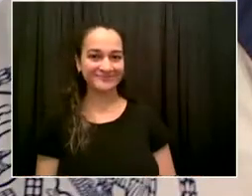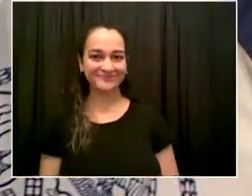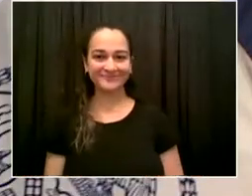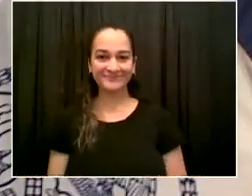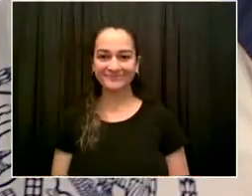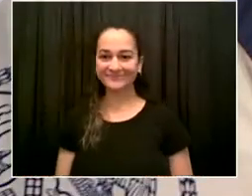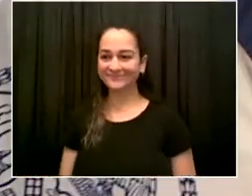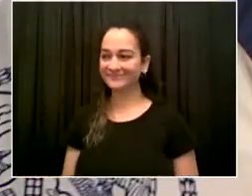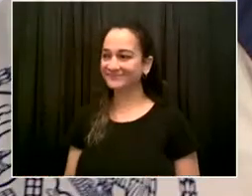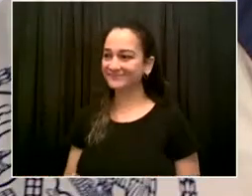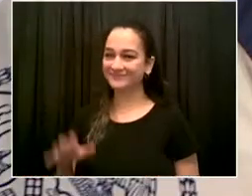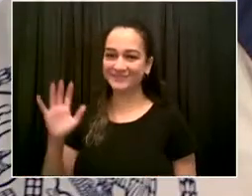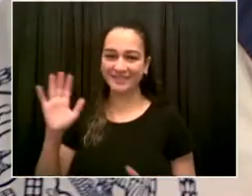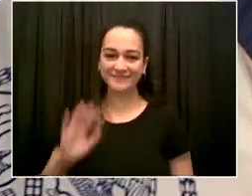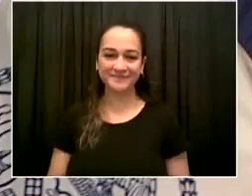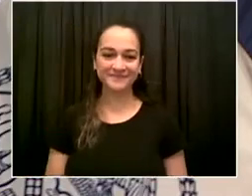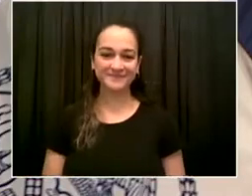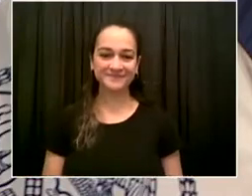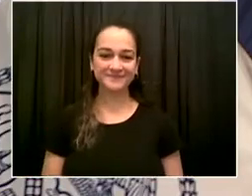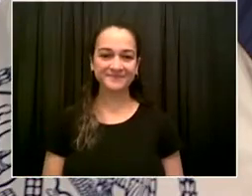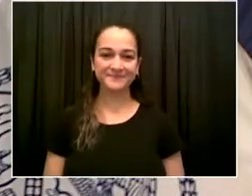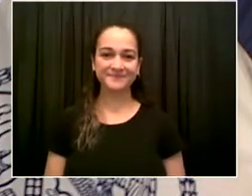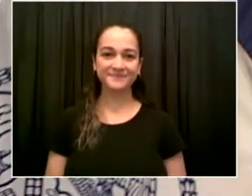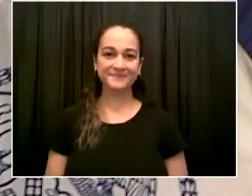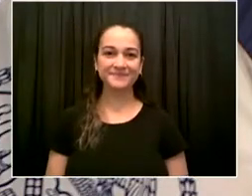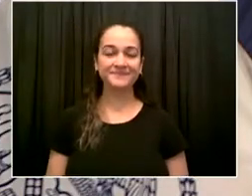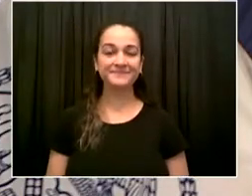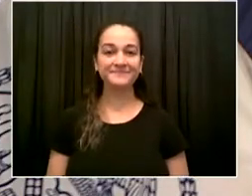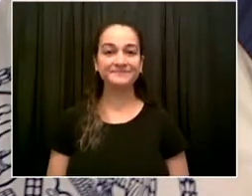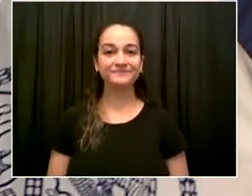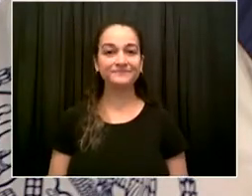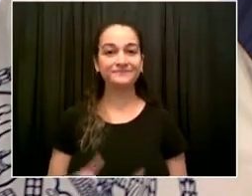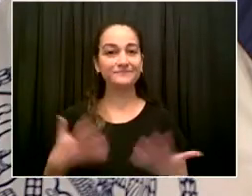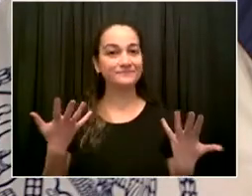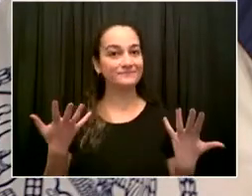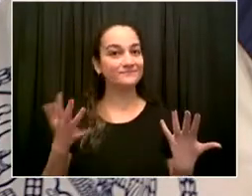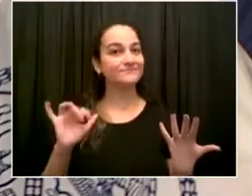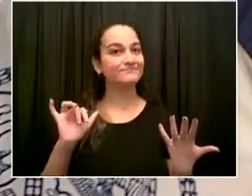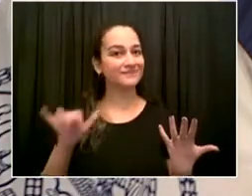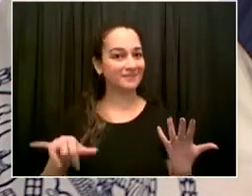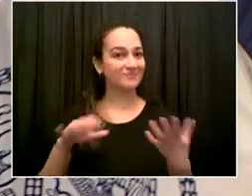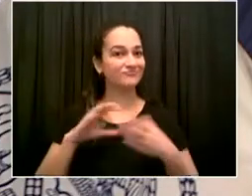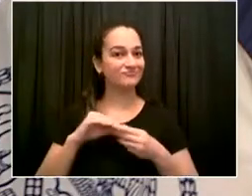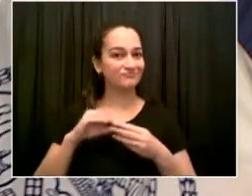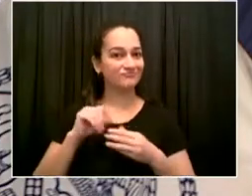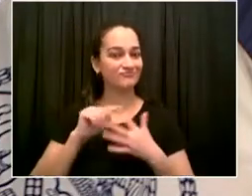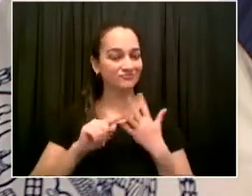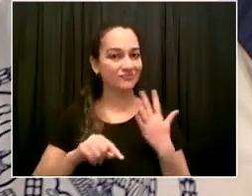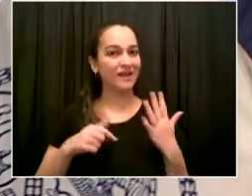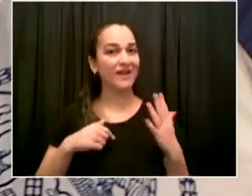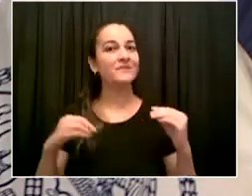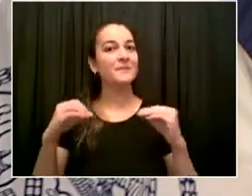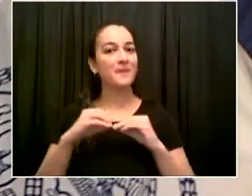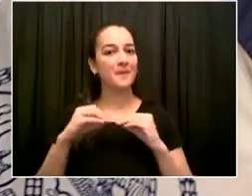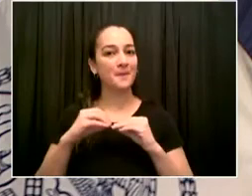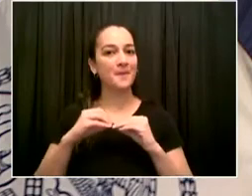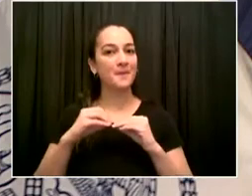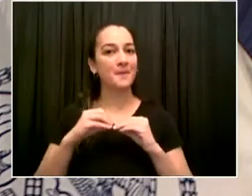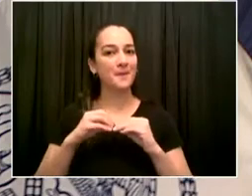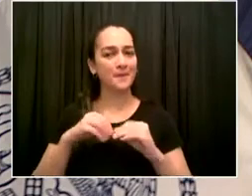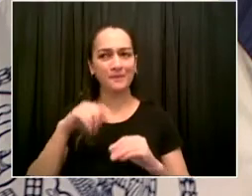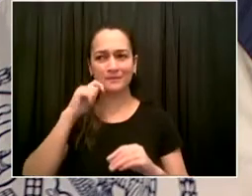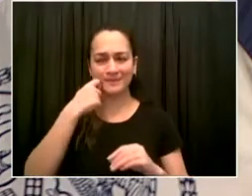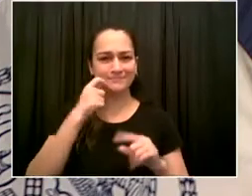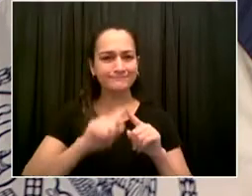a lot going on. And I gotta tell you, it's so impressive, the amount of love, the amount of